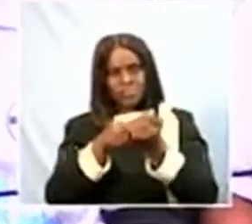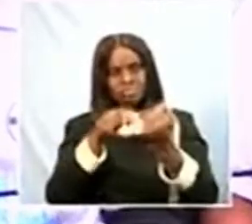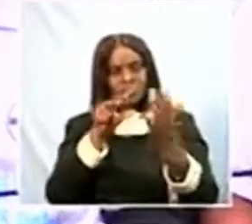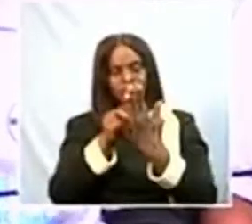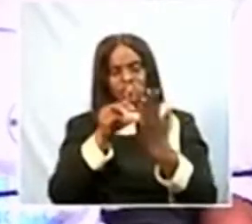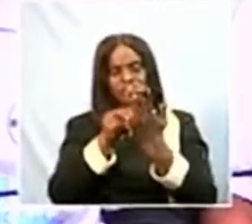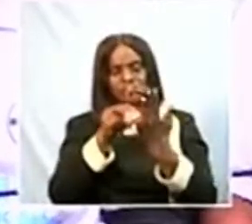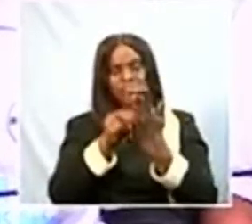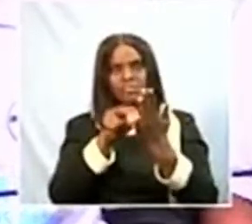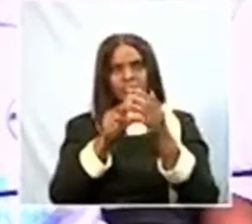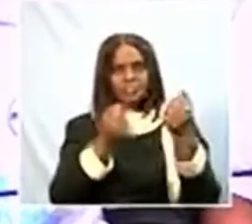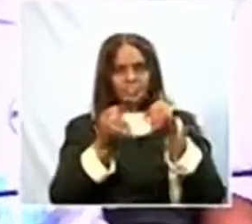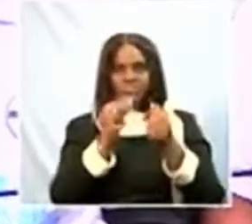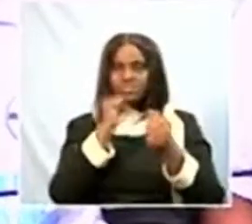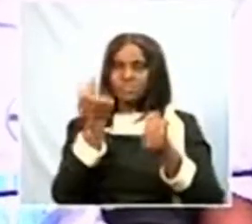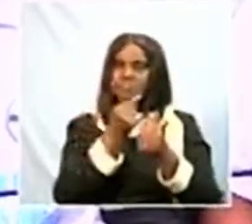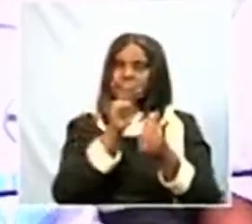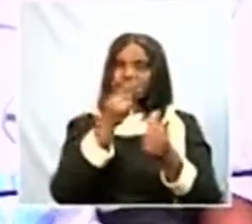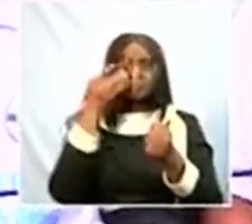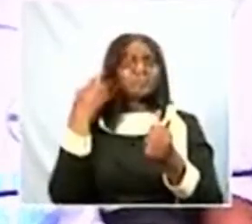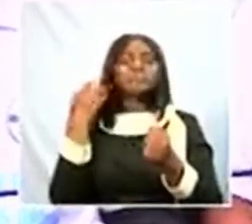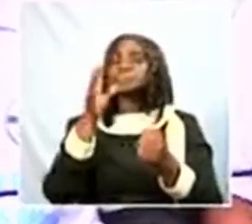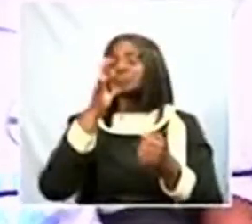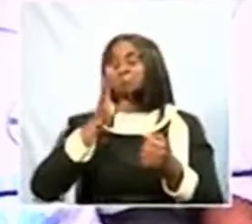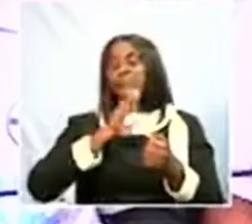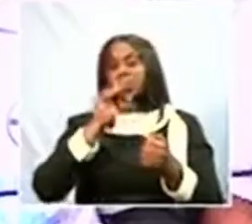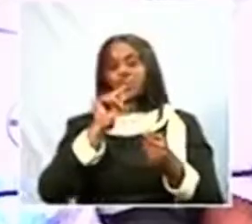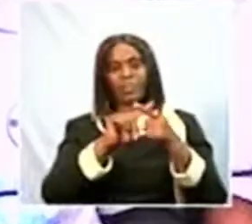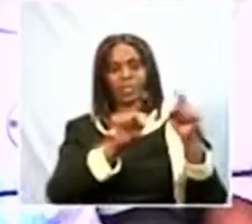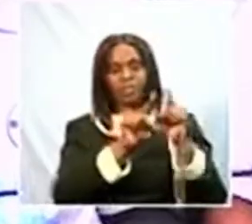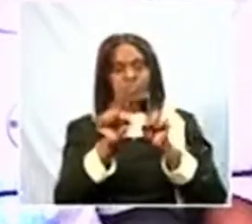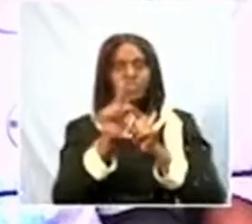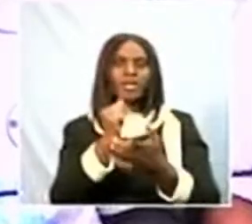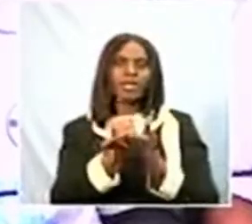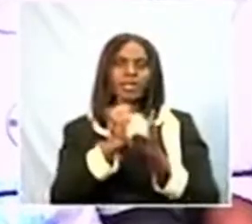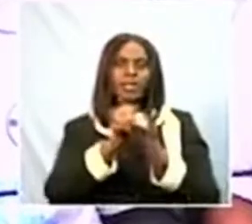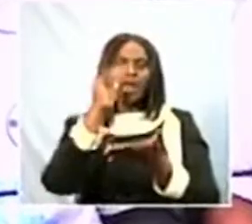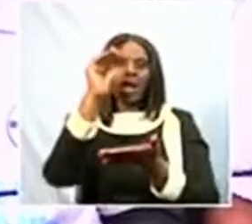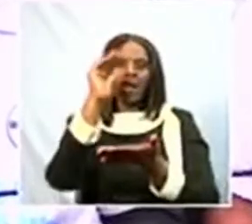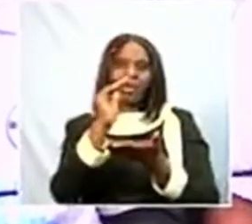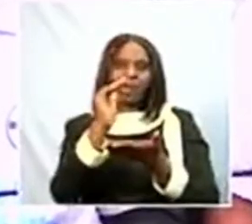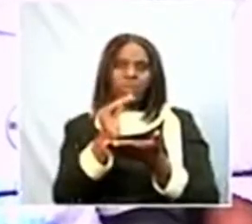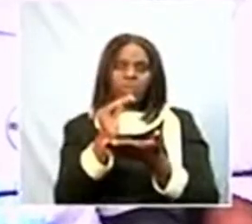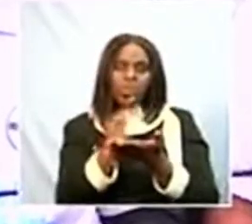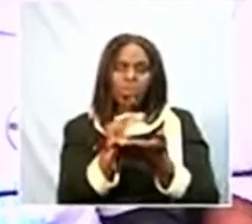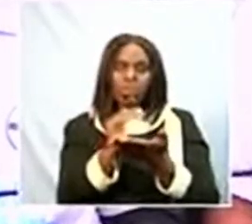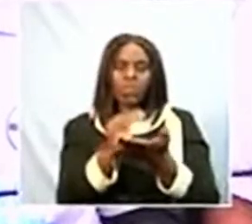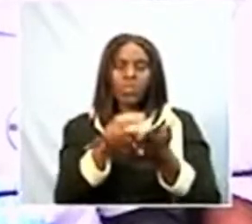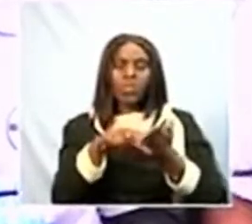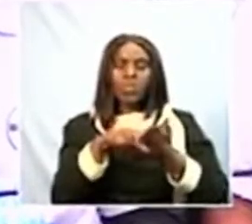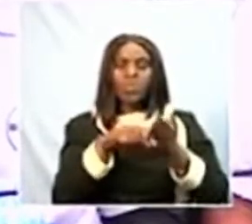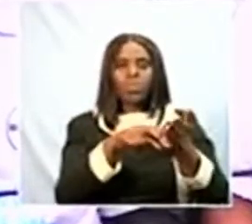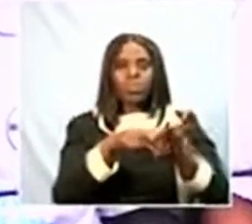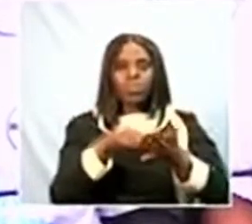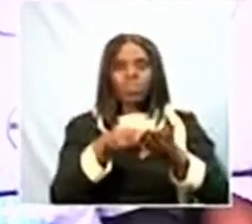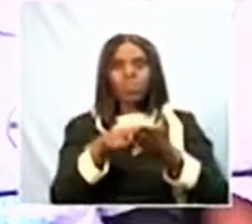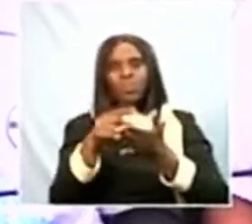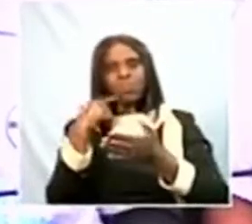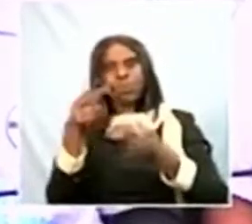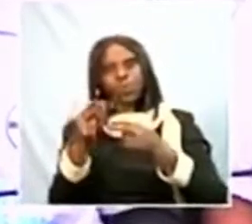Not only that, Madam Speaker, but also minimize unplanned travel for